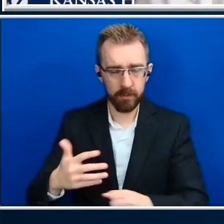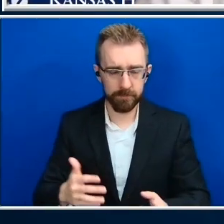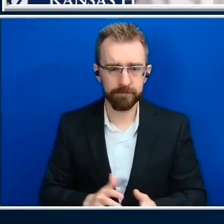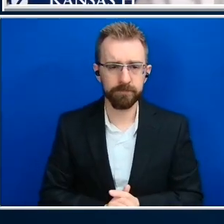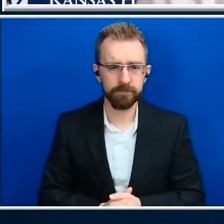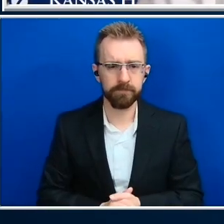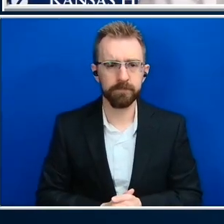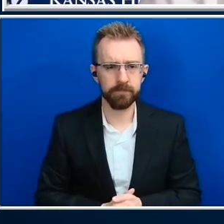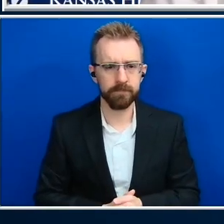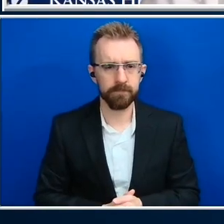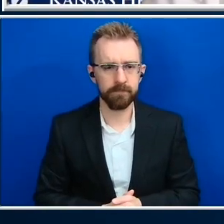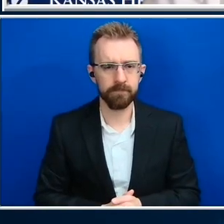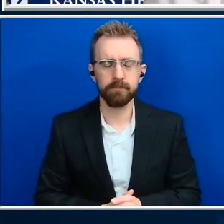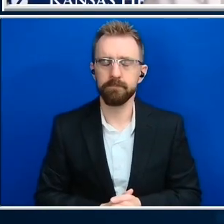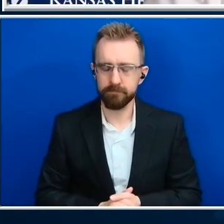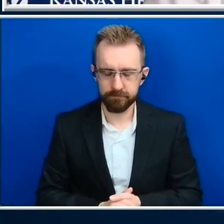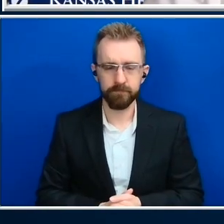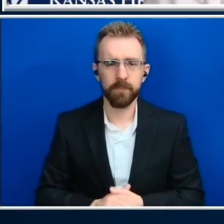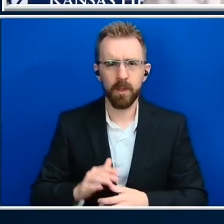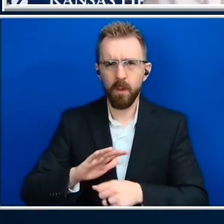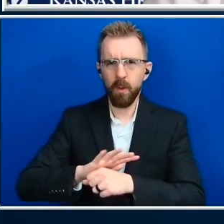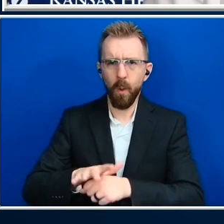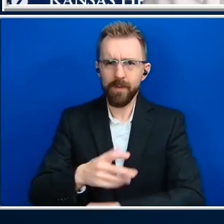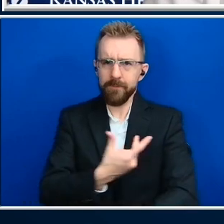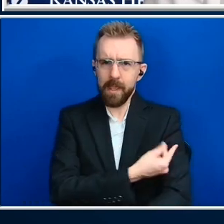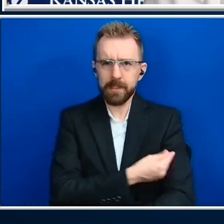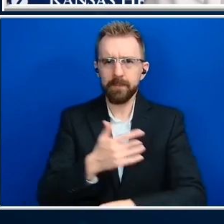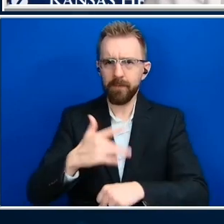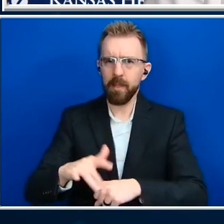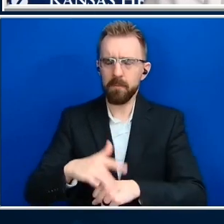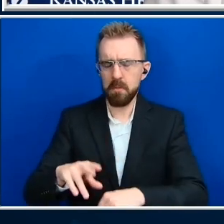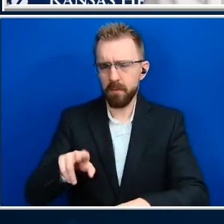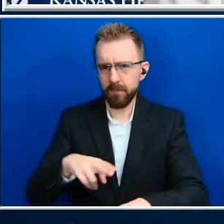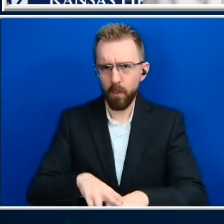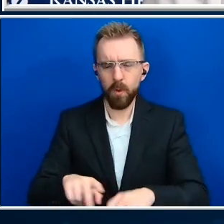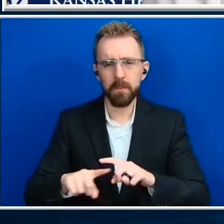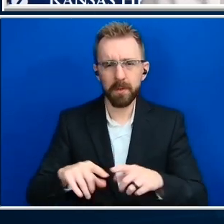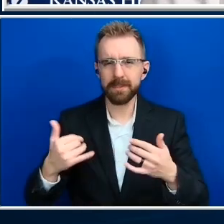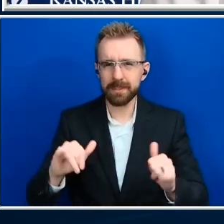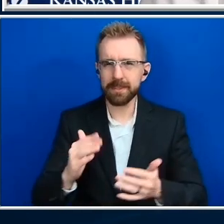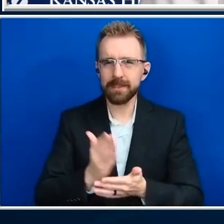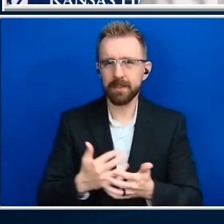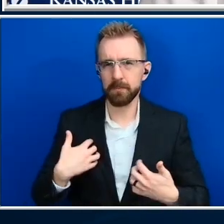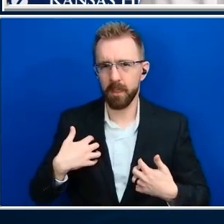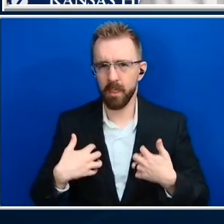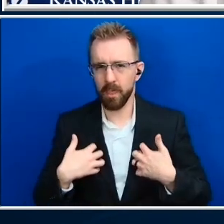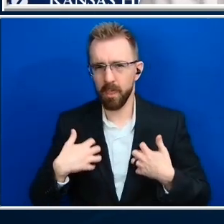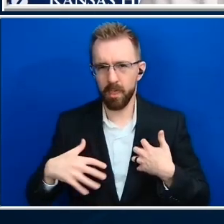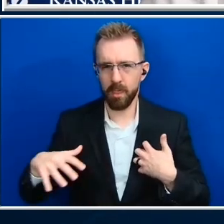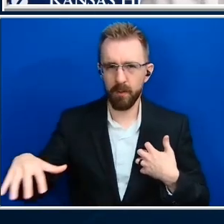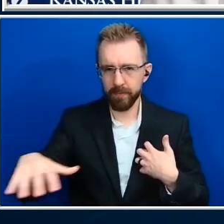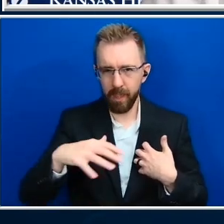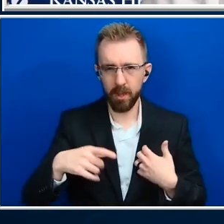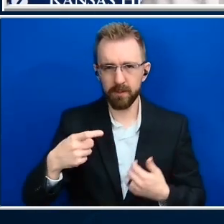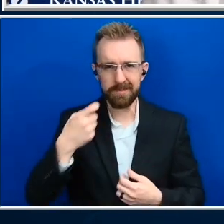So COVID vaccines are available, of course, but there's still some hesitancy out there. So you recently heard someone saying they were skeptical that they